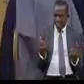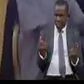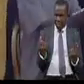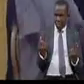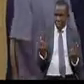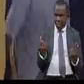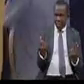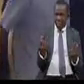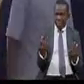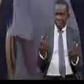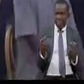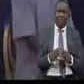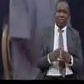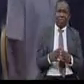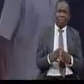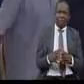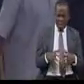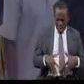Anger,